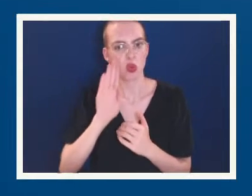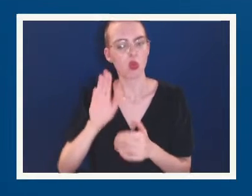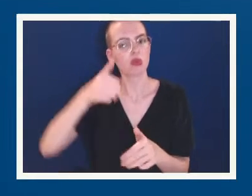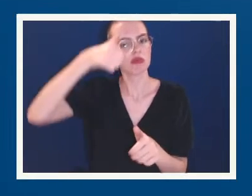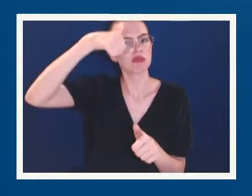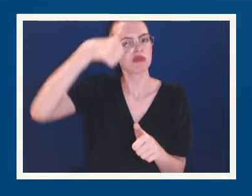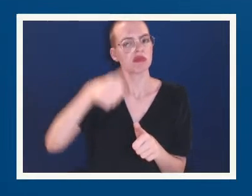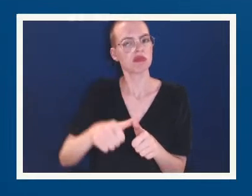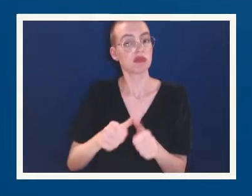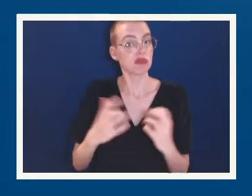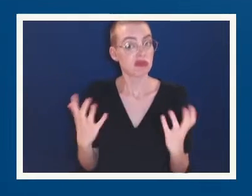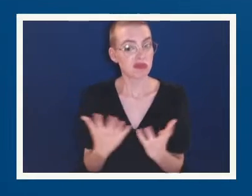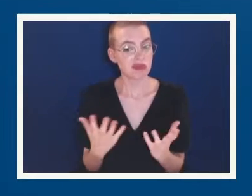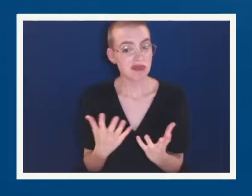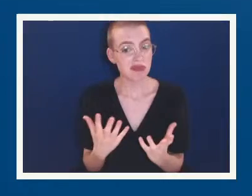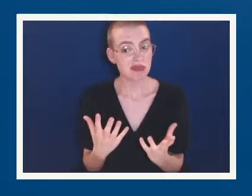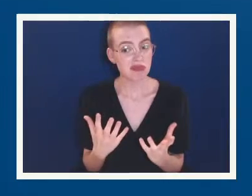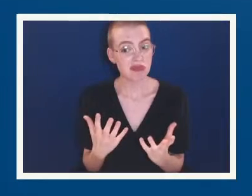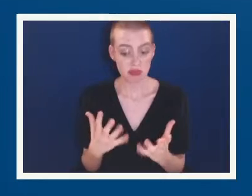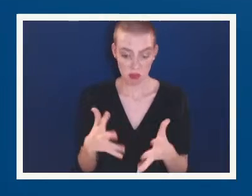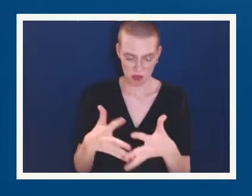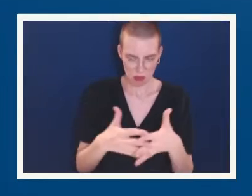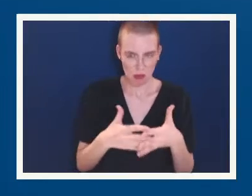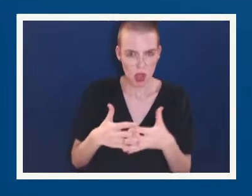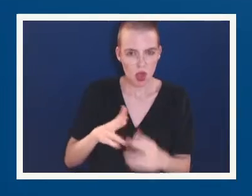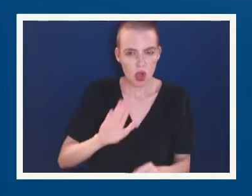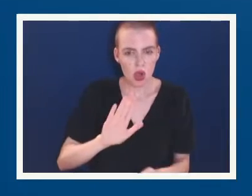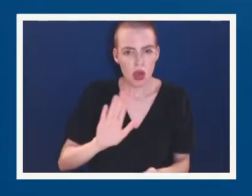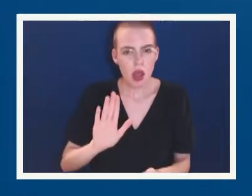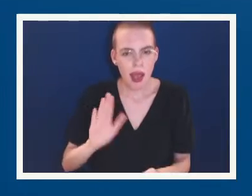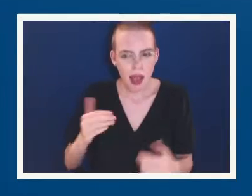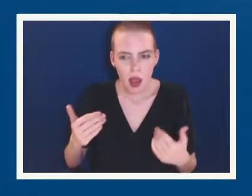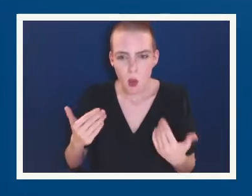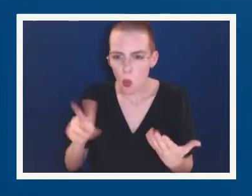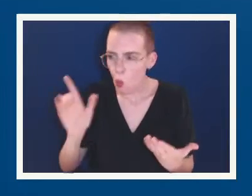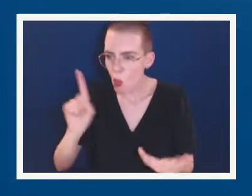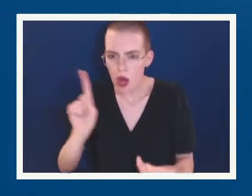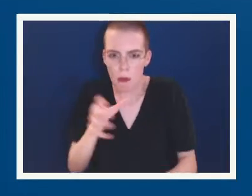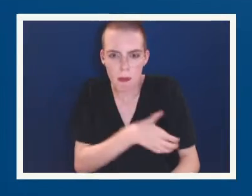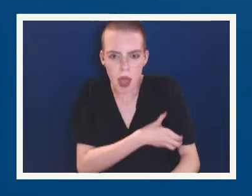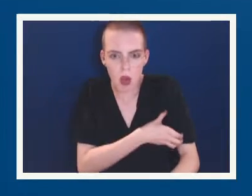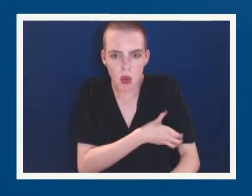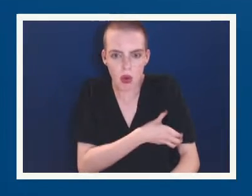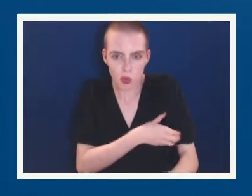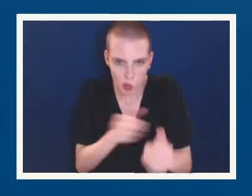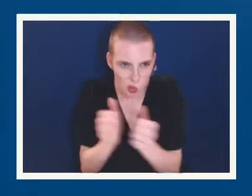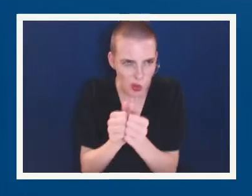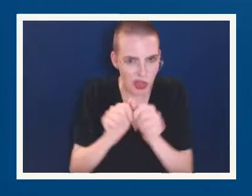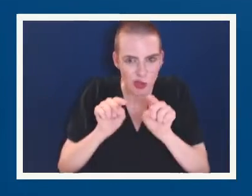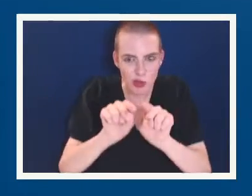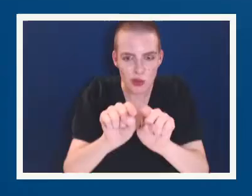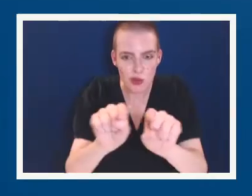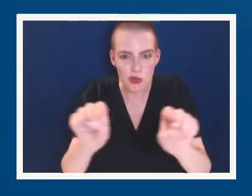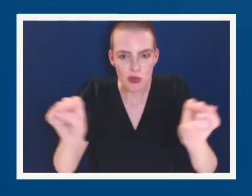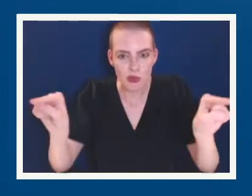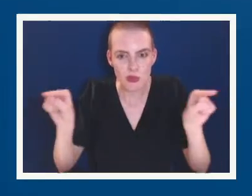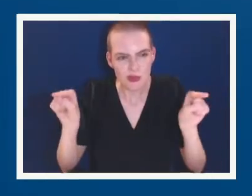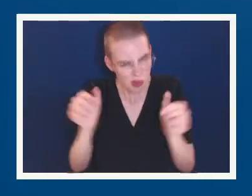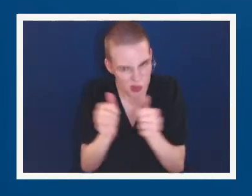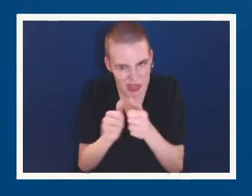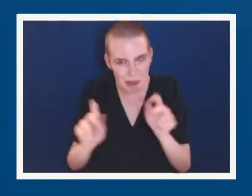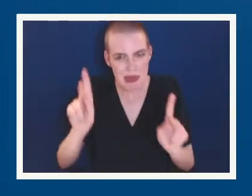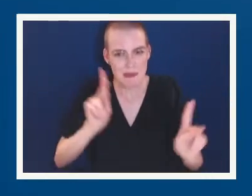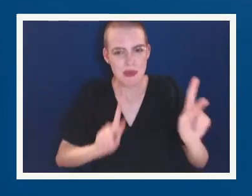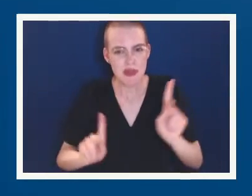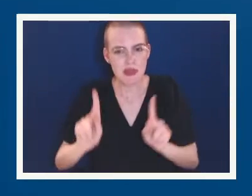the power of America is in your hands. It really is. With people, just remember,